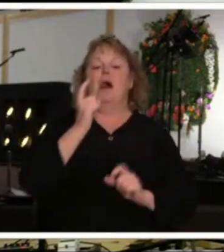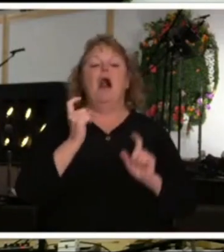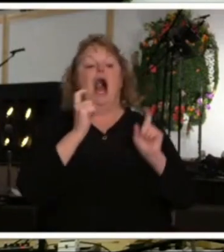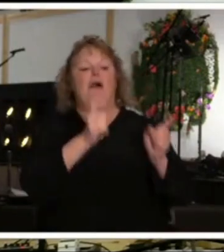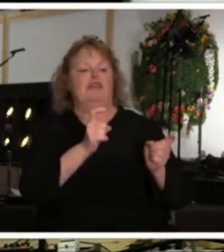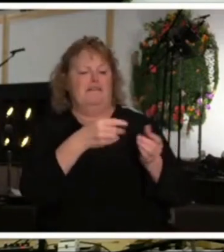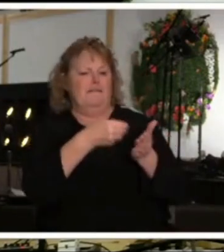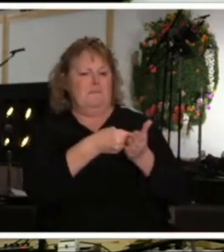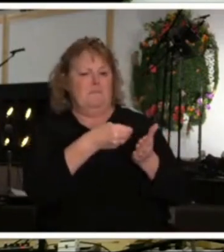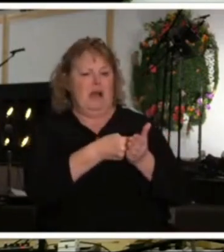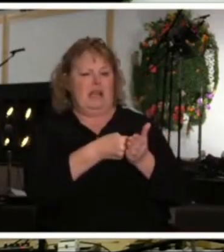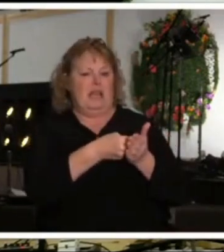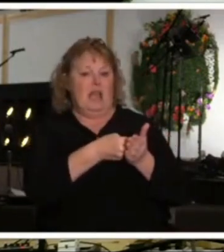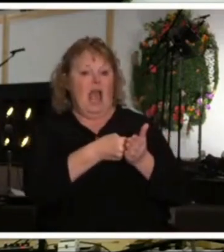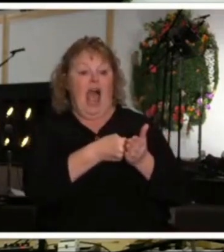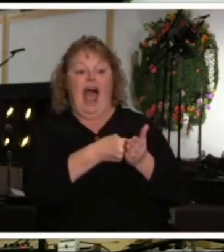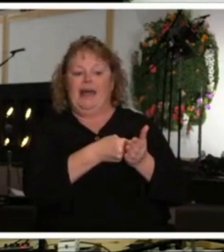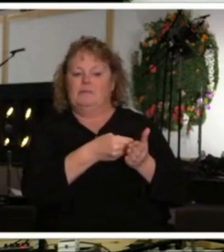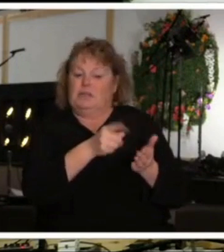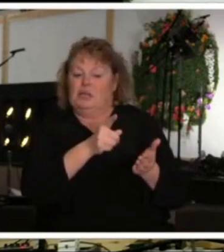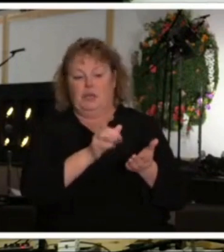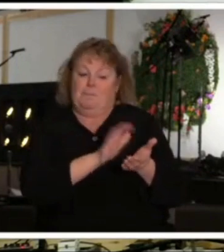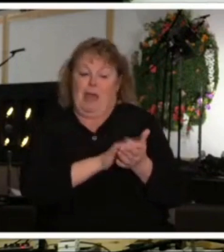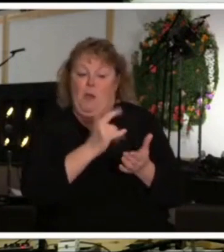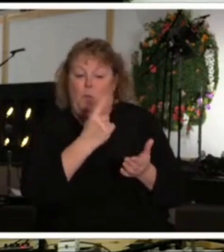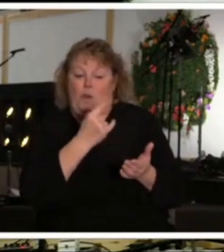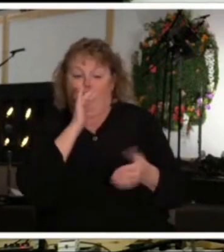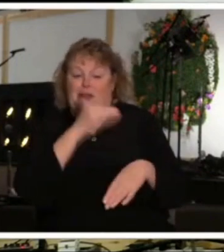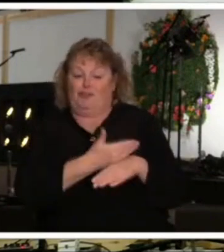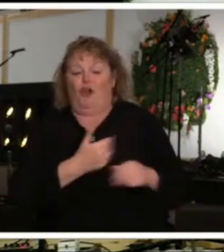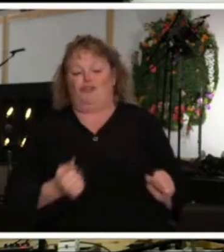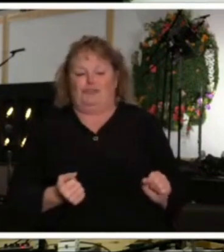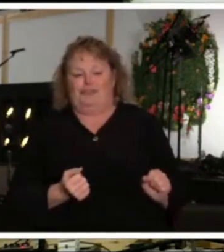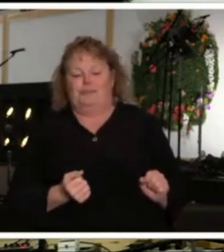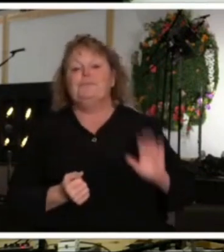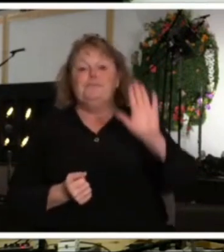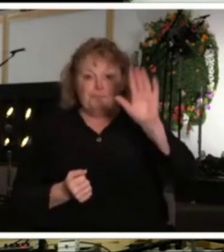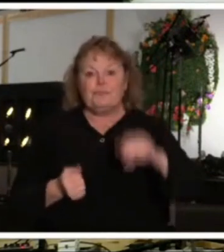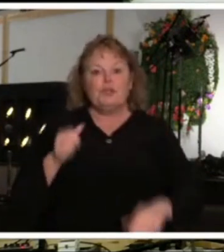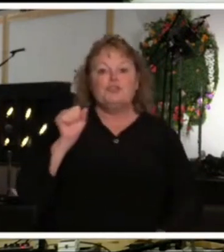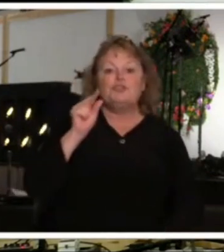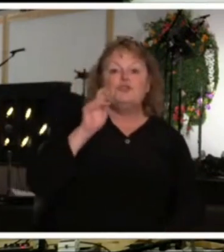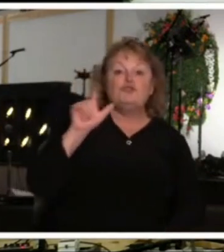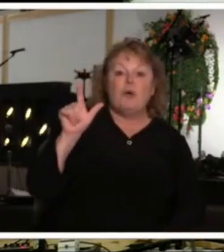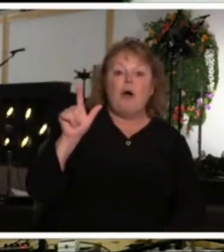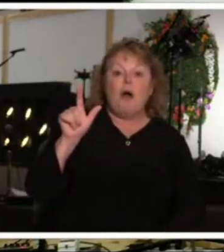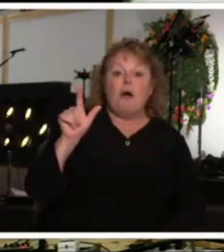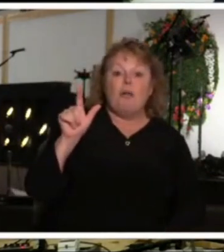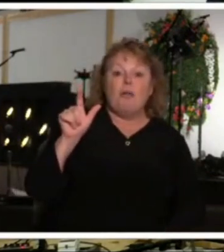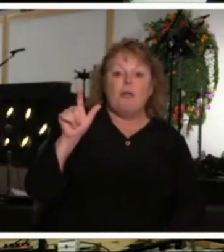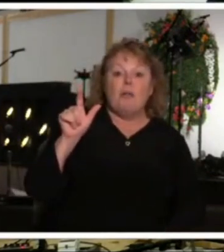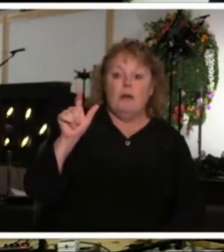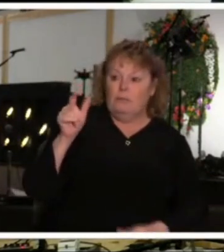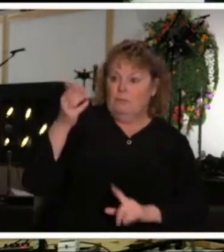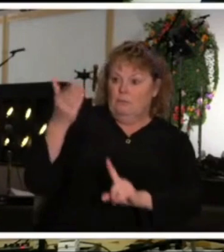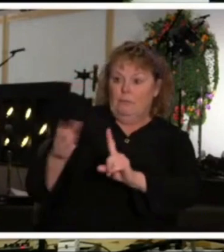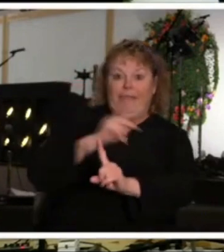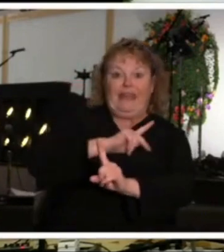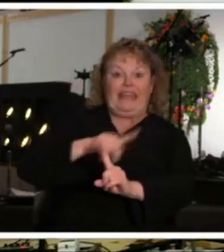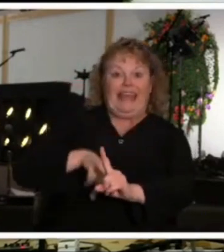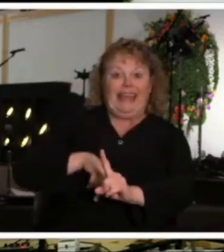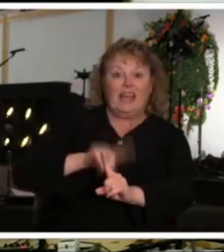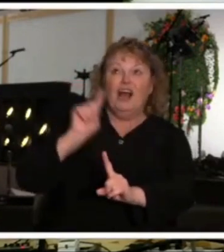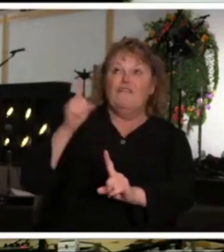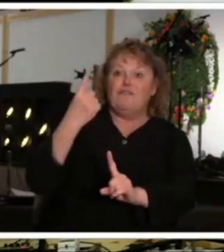wealth and he can be a part of my family. So Saul the king, the man who was first anointed, is now